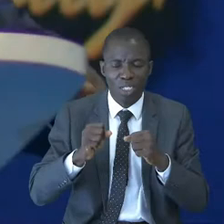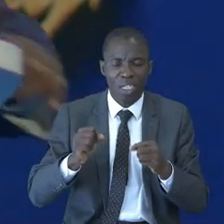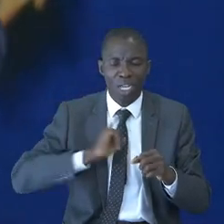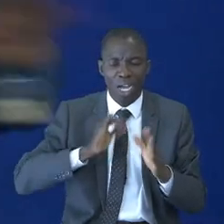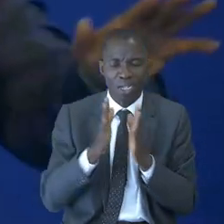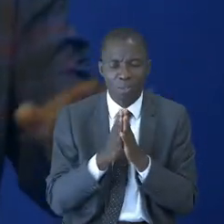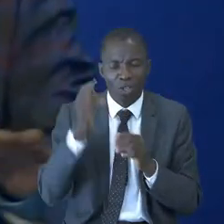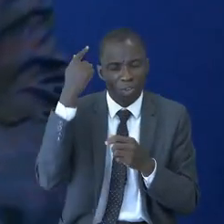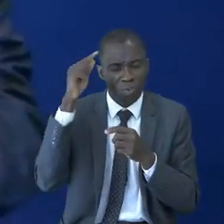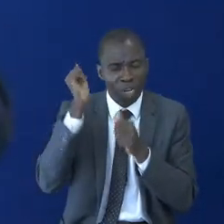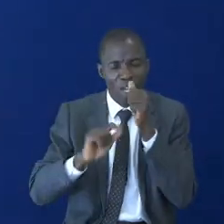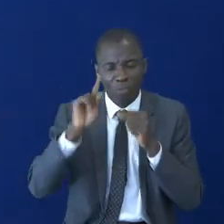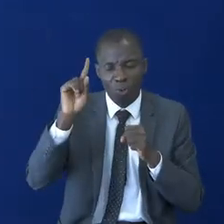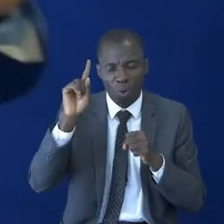for